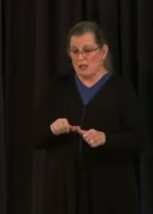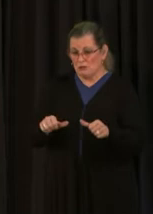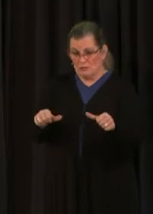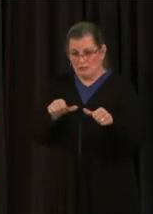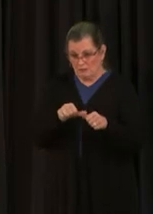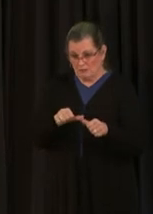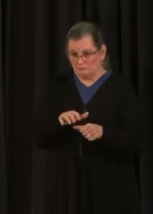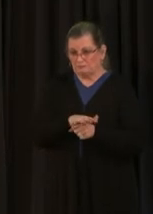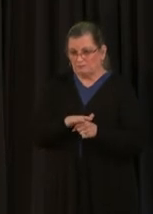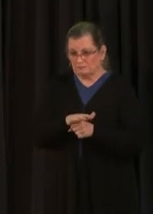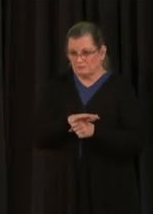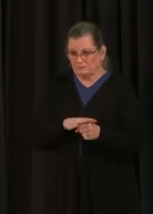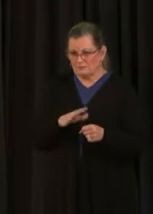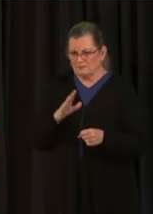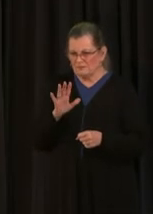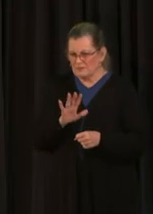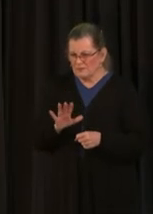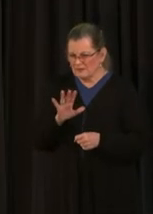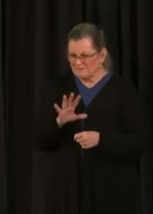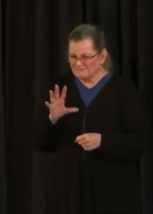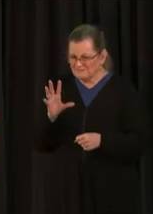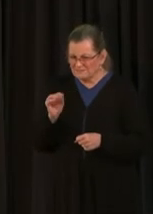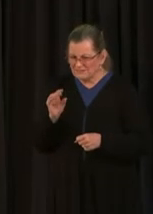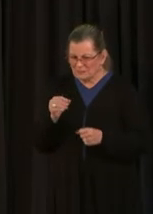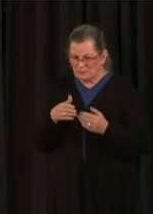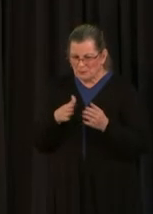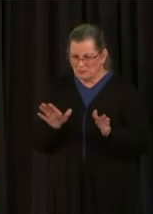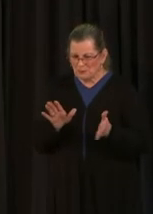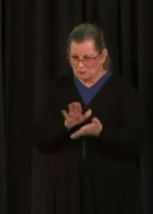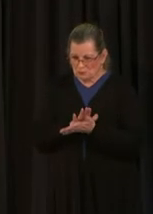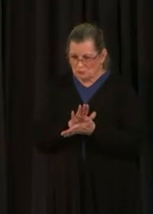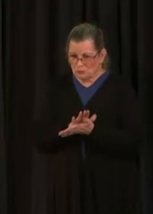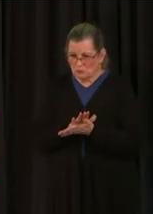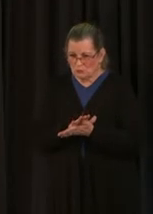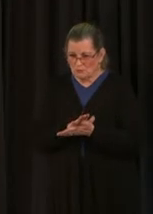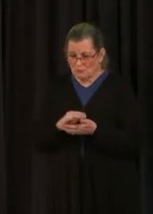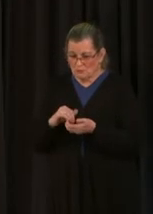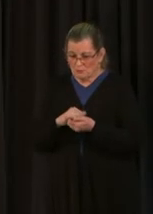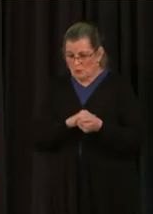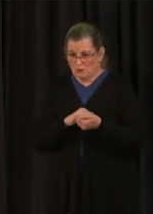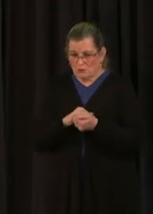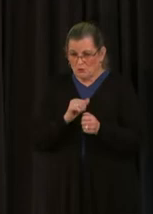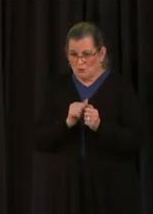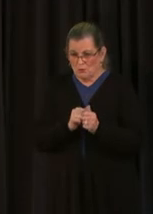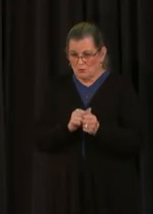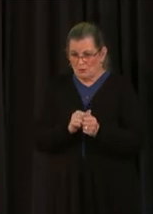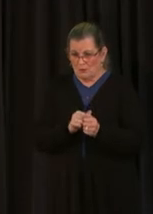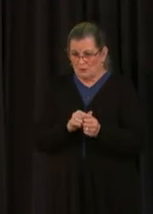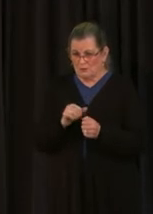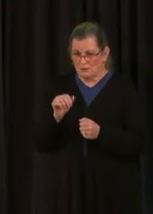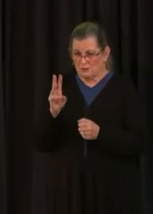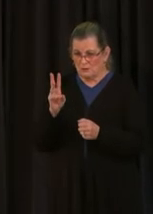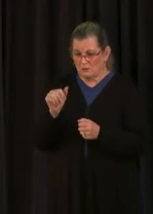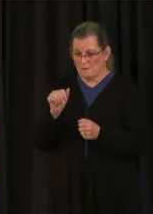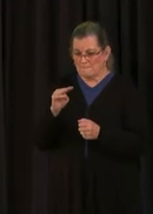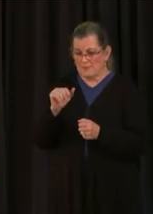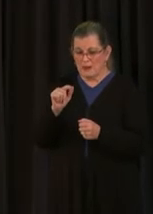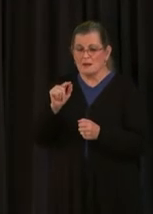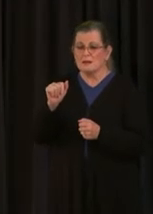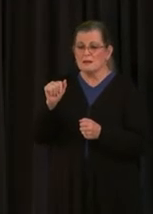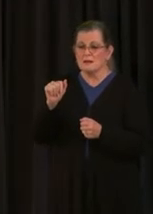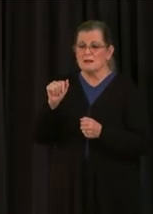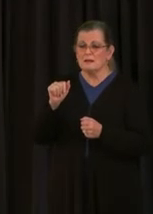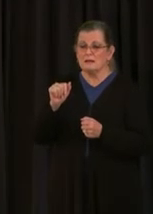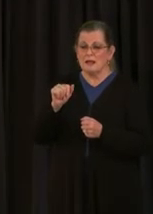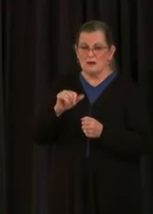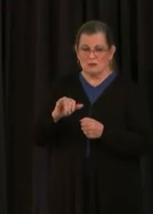ensure that all who want to have a vaccine will receive a vaccine. However, it's on a volunteer